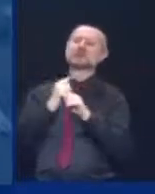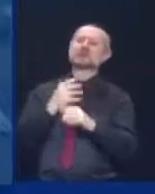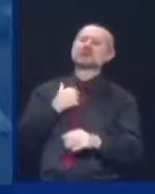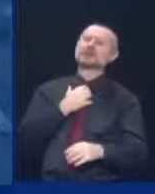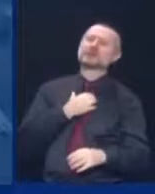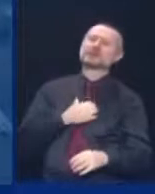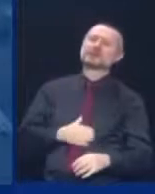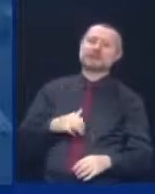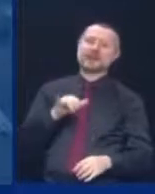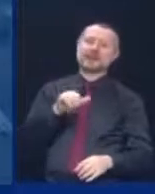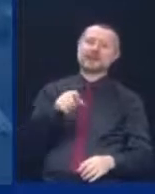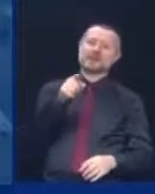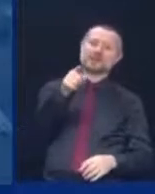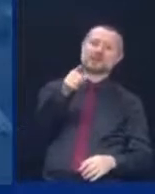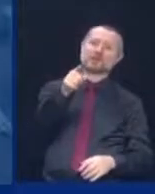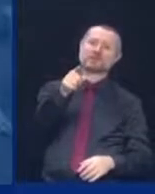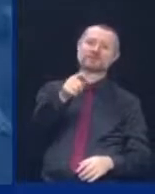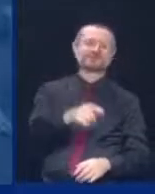be.